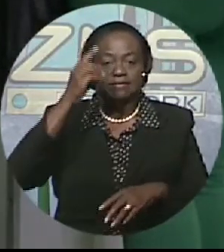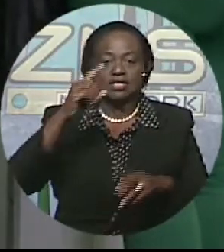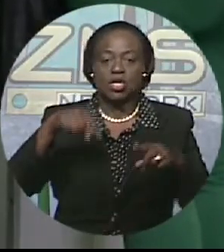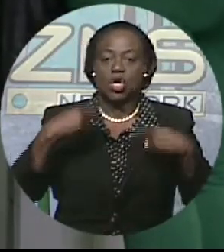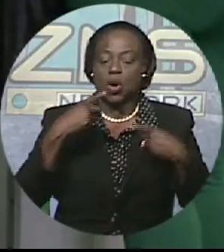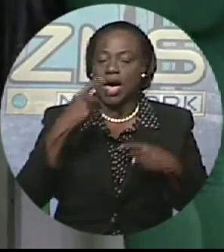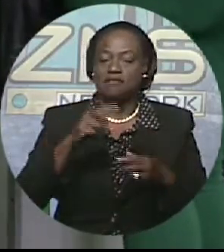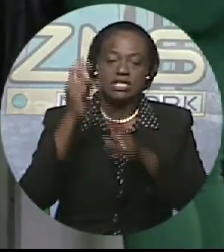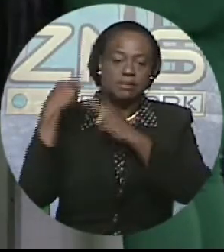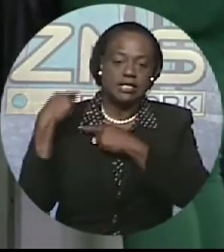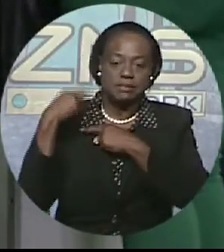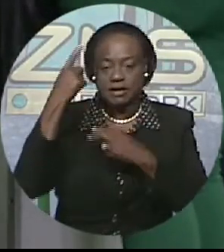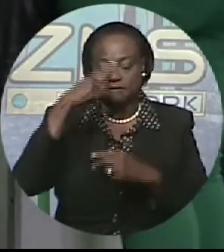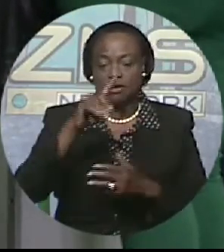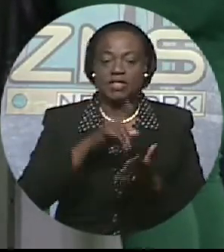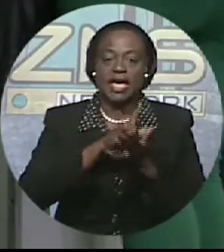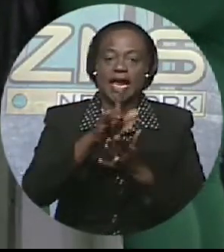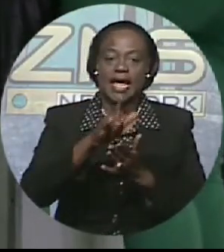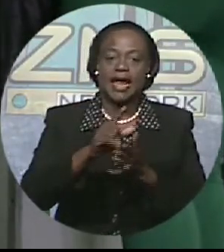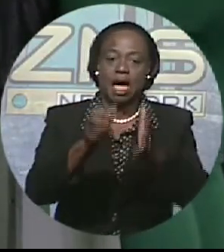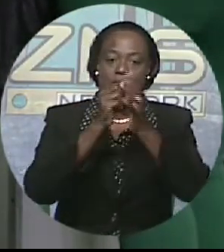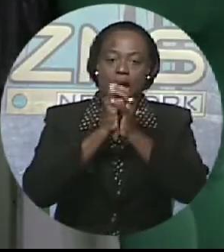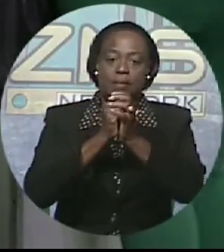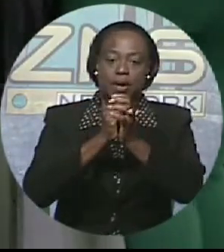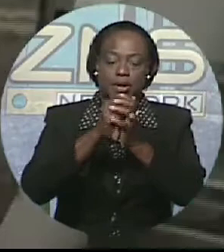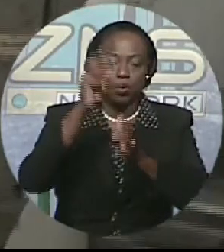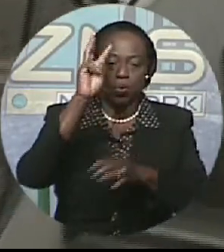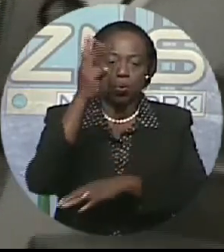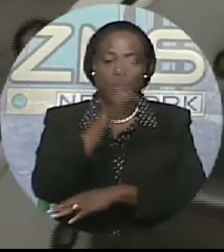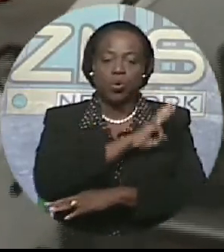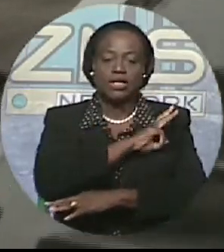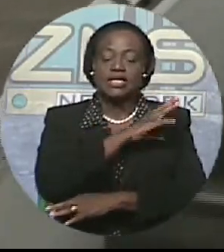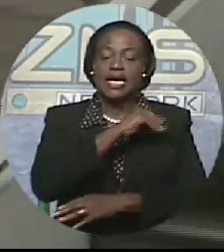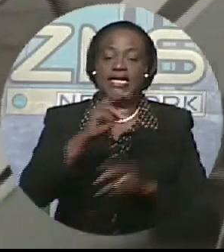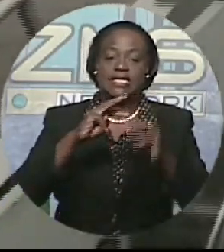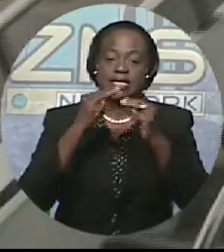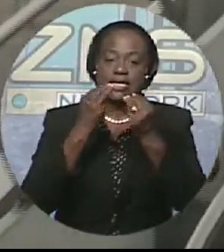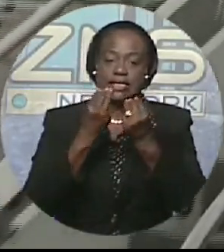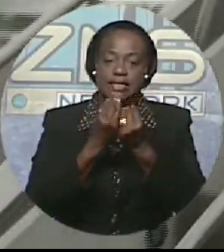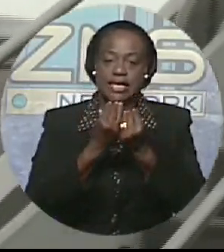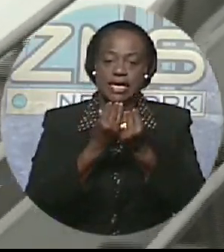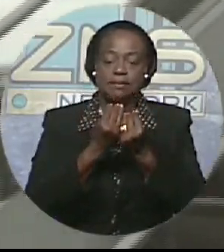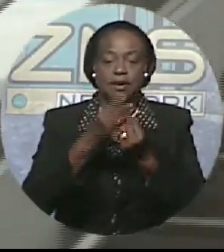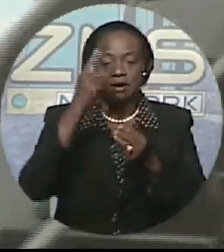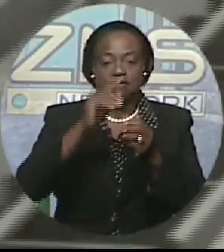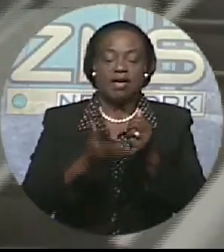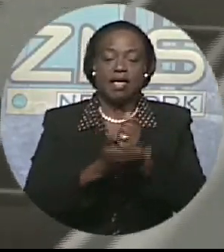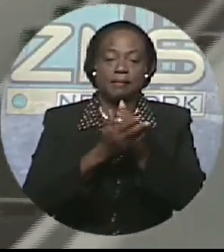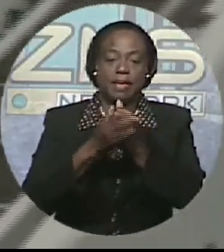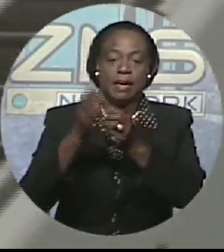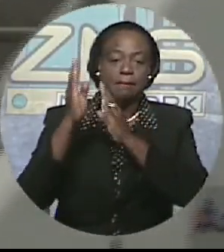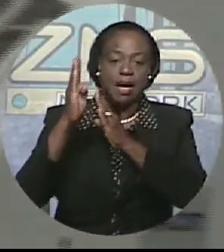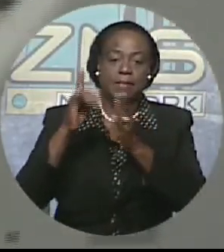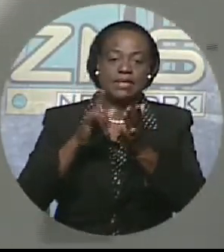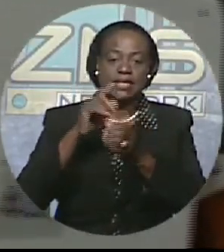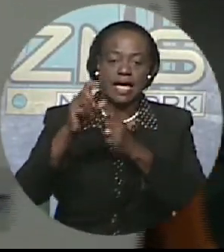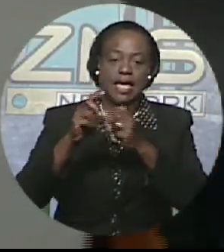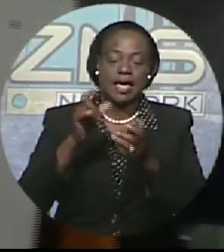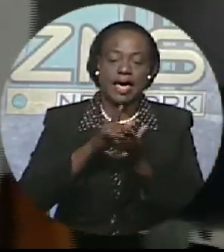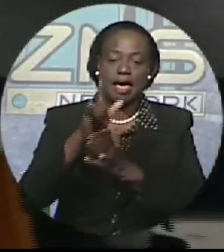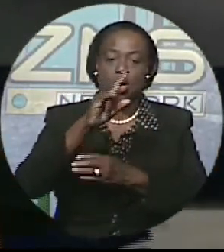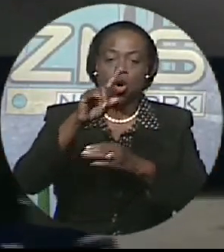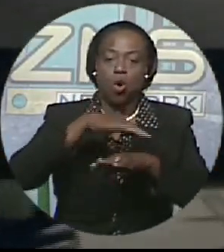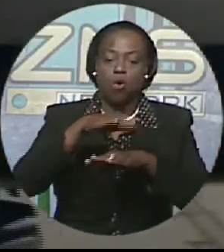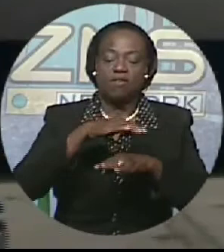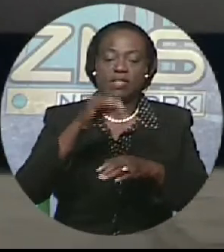the airline, applauded Woods and his team's efforts to lessen the drain on the public purse over the past 2 years. As a result, the government's subvention